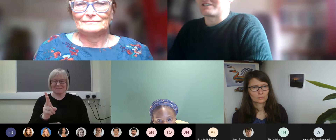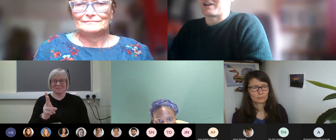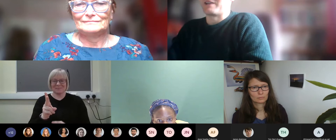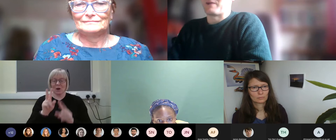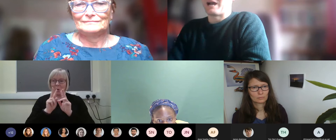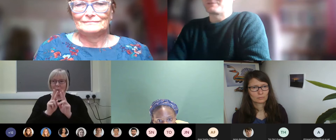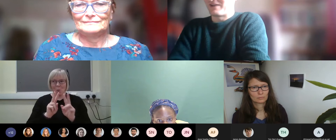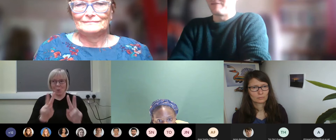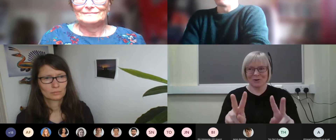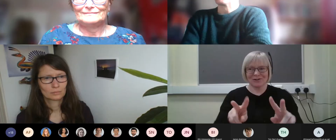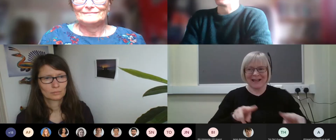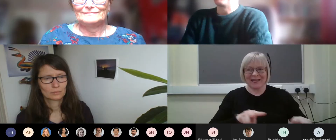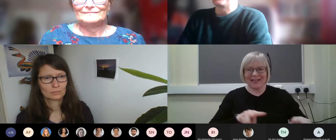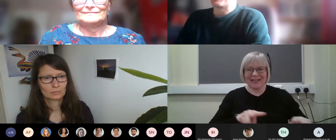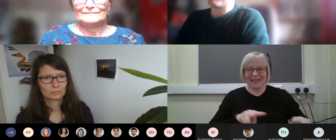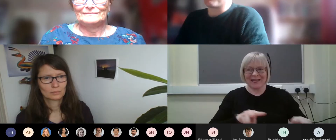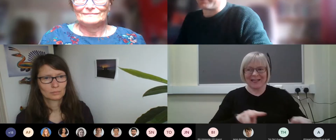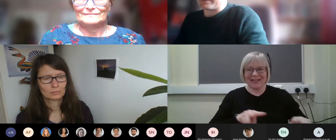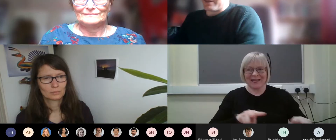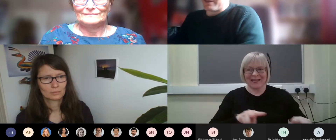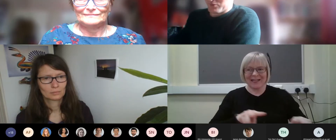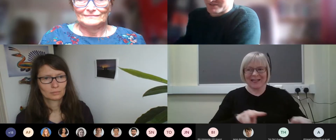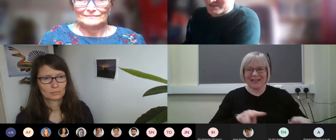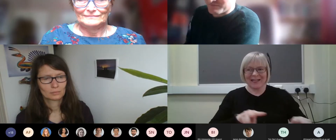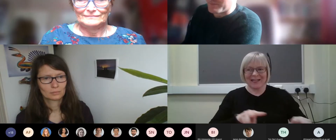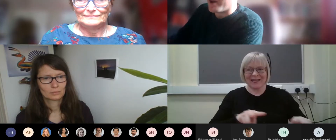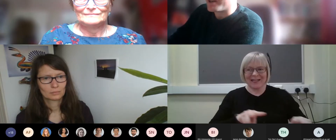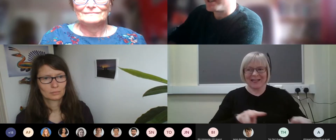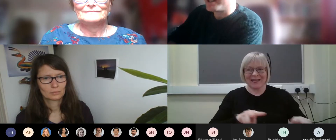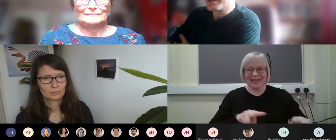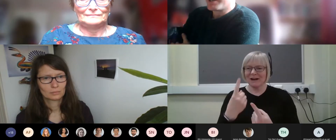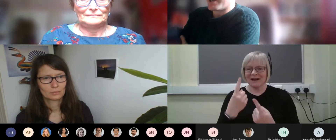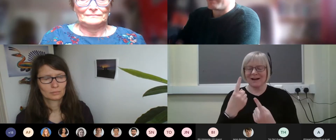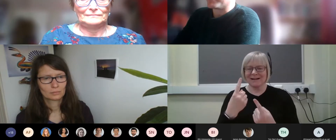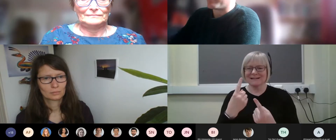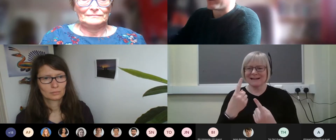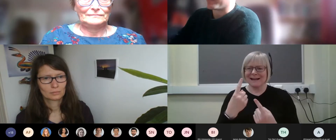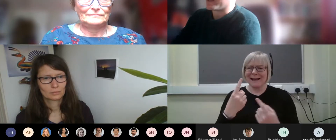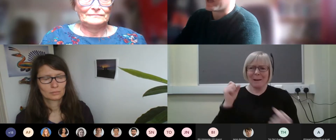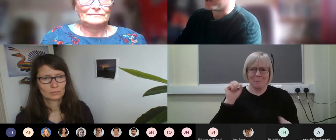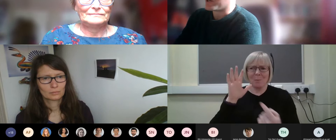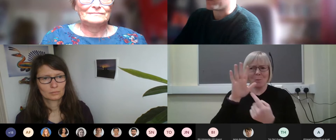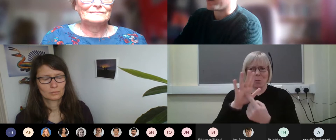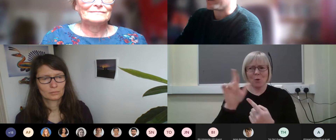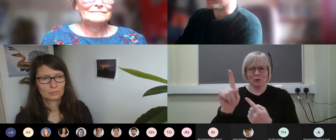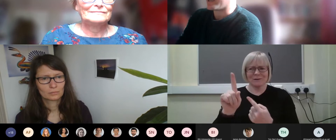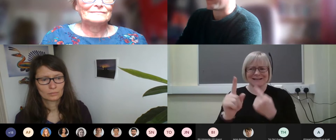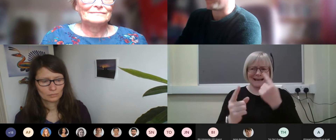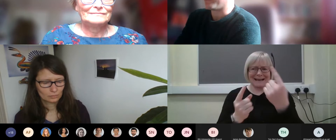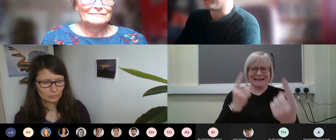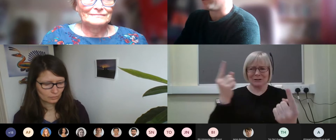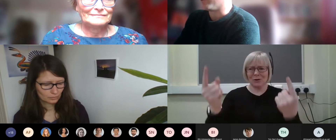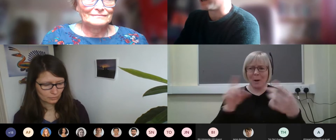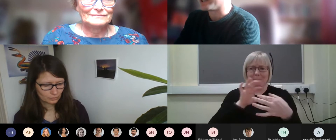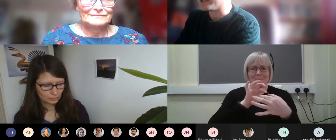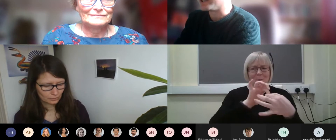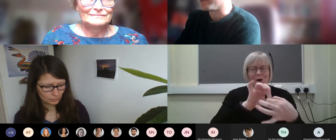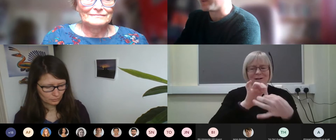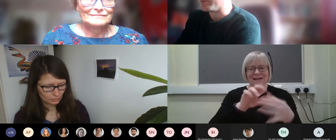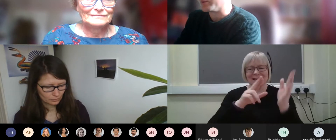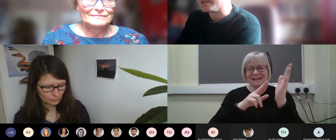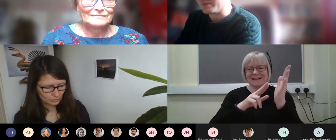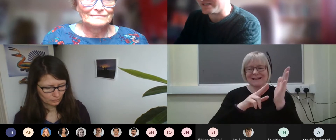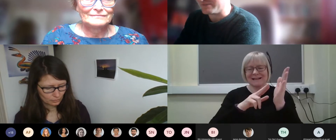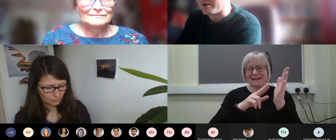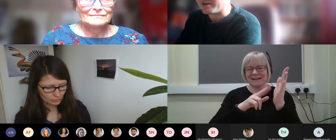me realise I perhaps haven't emphasised enough the importance of the partners. So both the NGO partners and the organisations